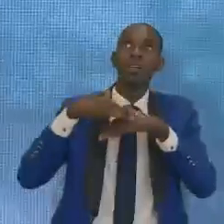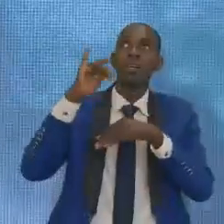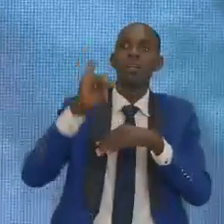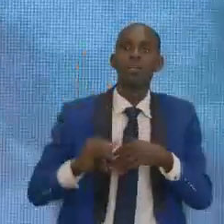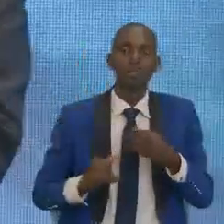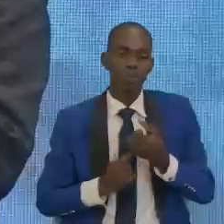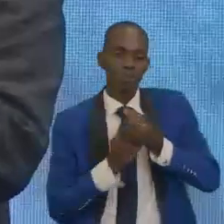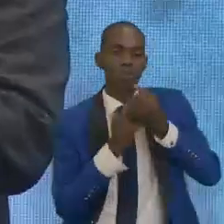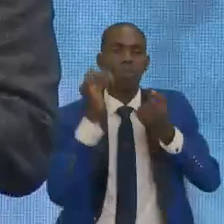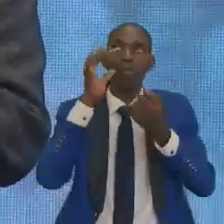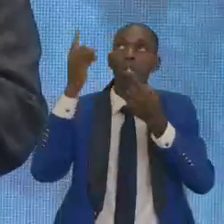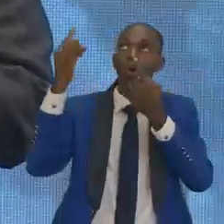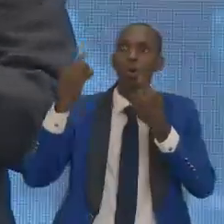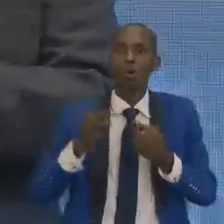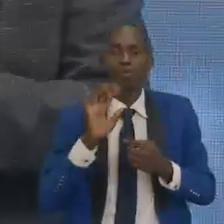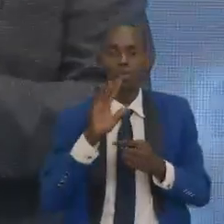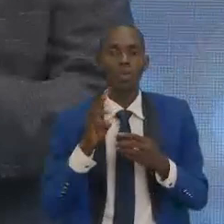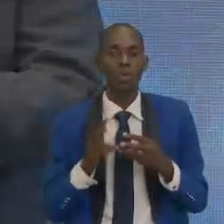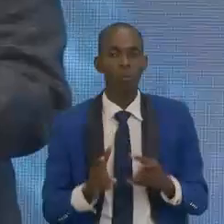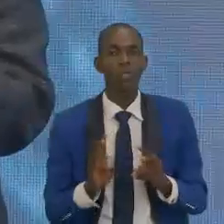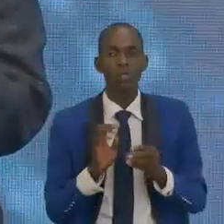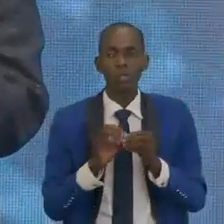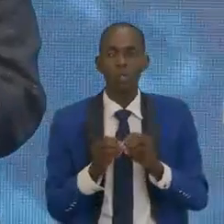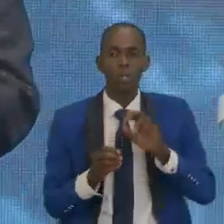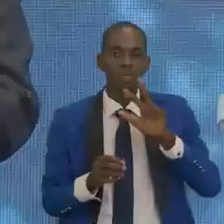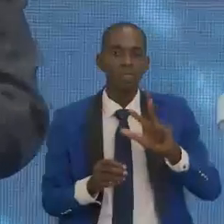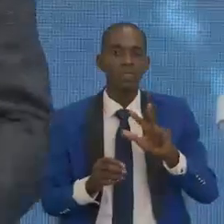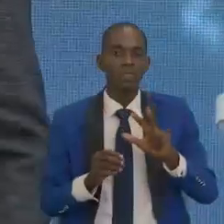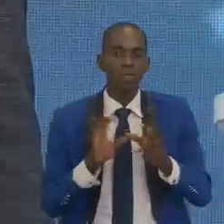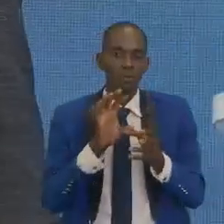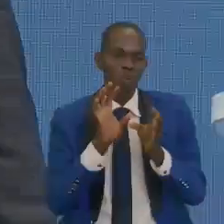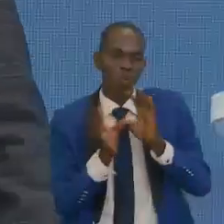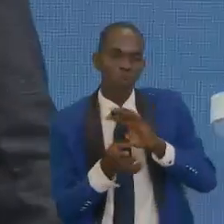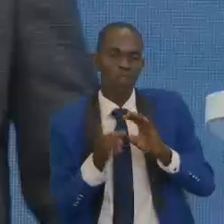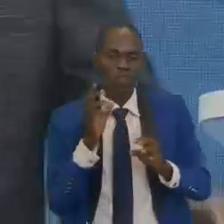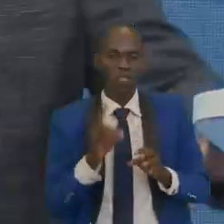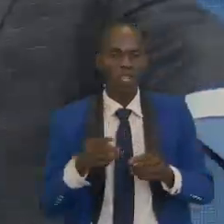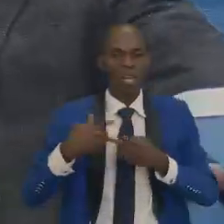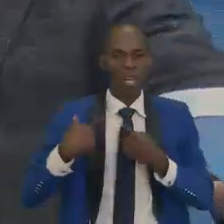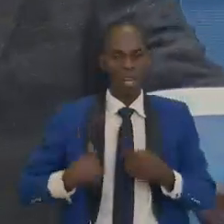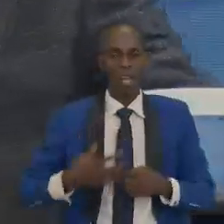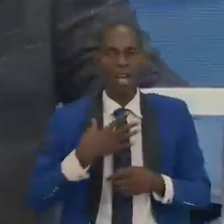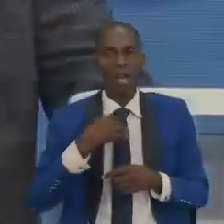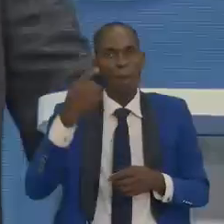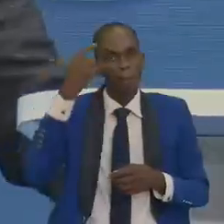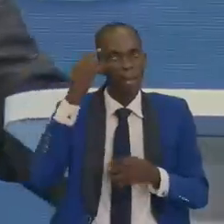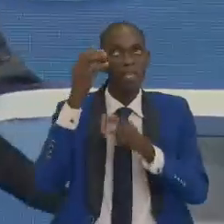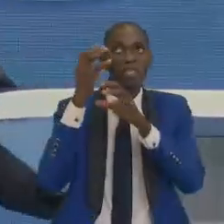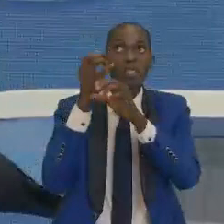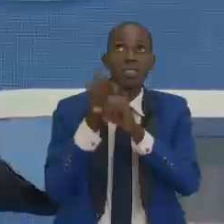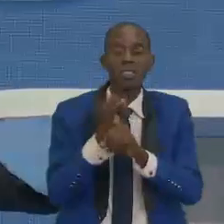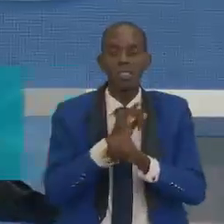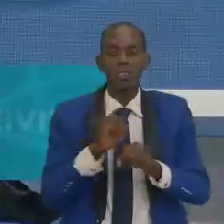way. Number three, converted hearts and minds receiving